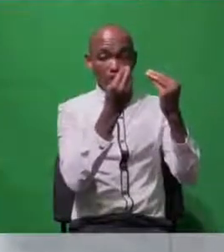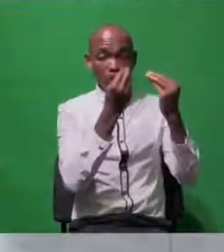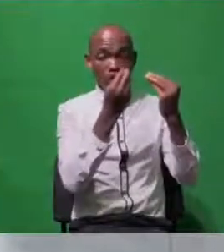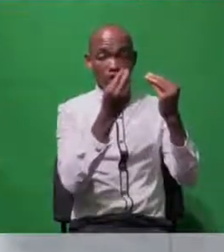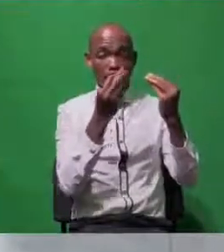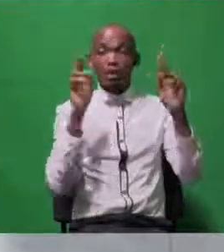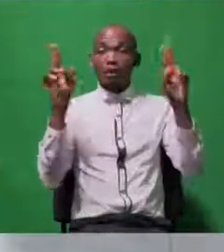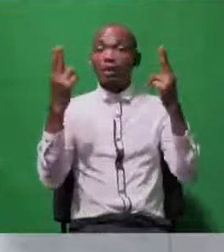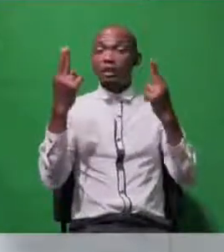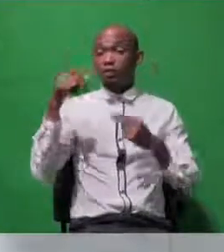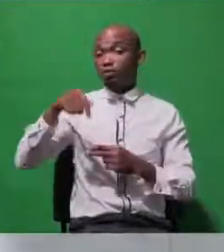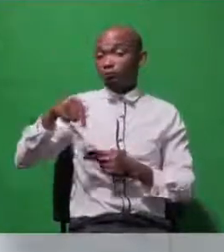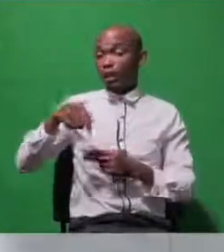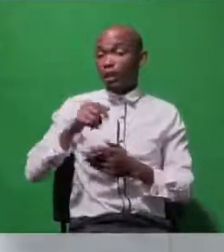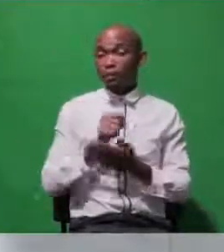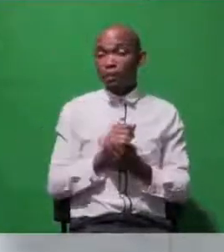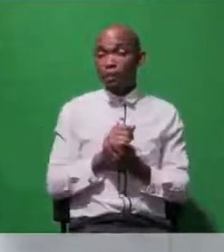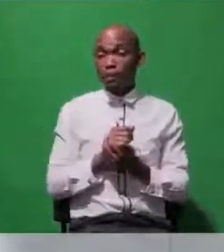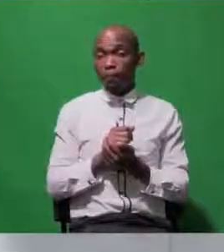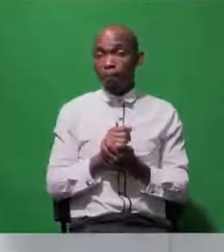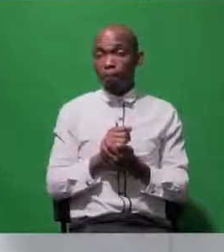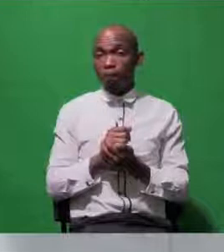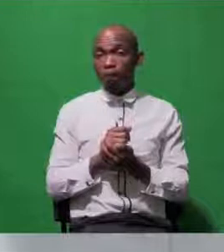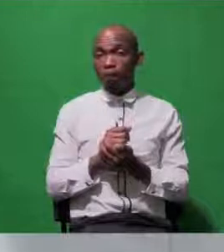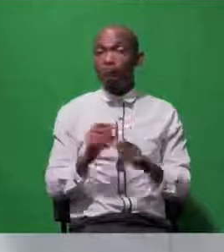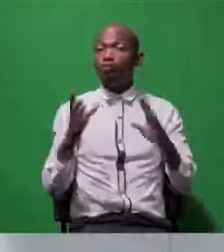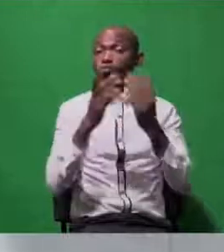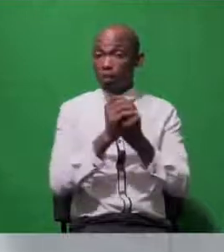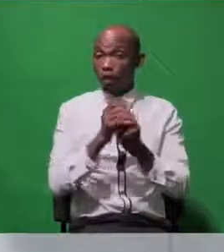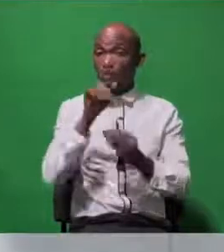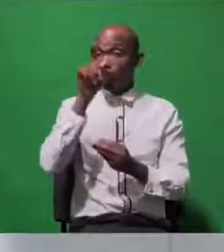today's lesson. Are we together?